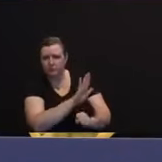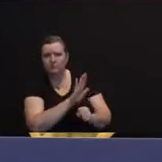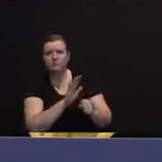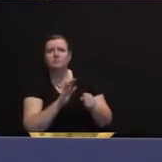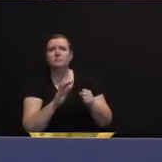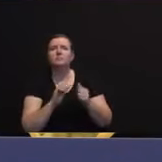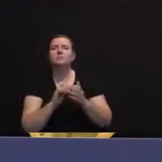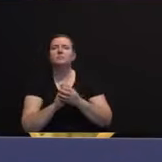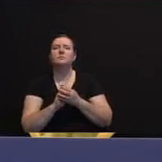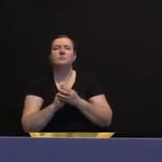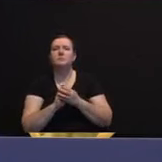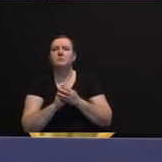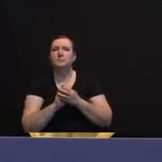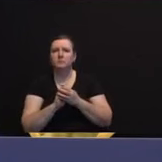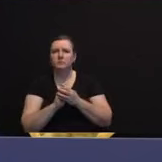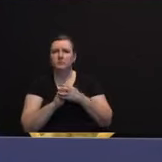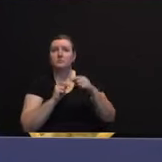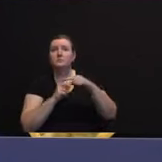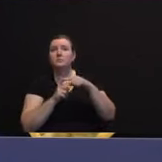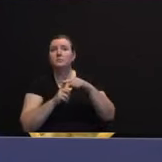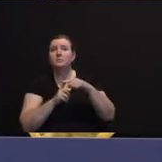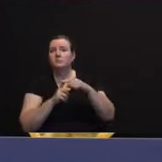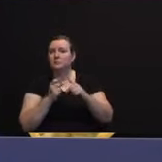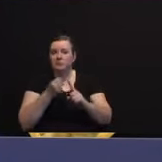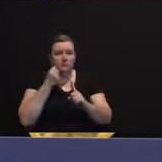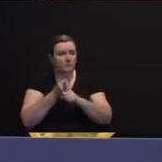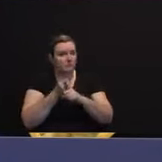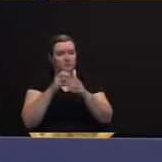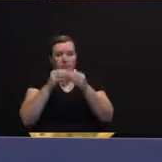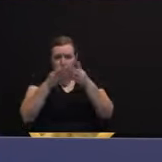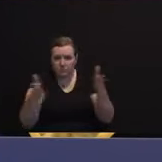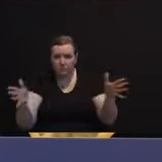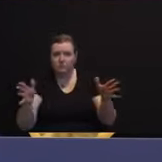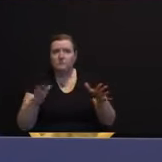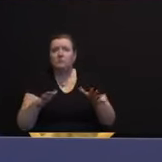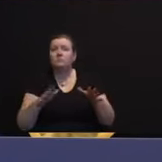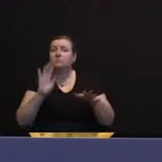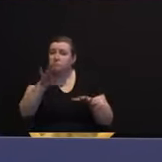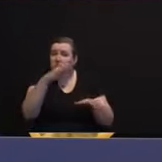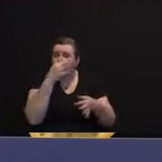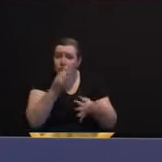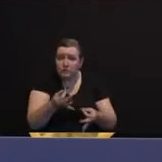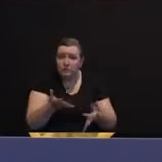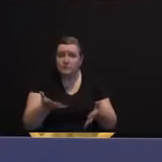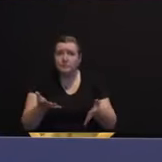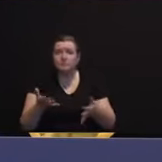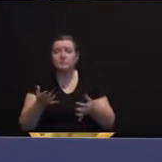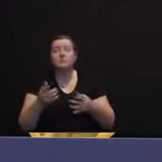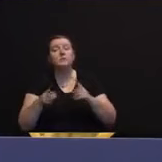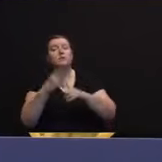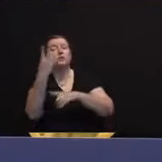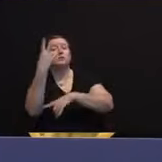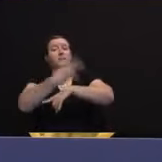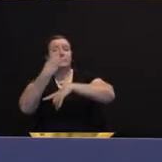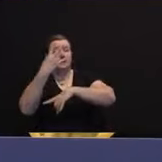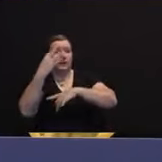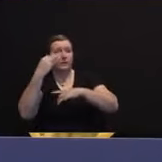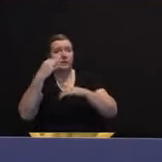a broader. And it's quite interesting. If you look, again, first 7 days of April, first 7 days of May, et